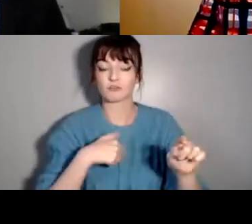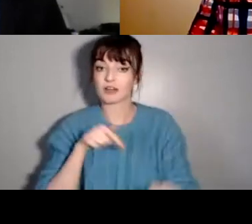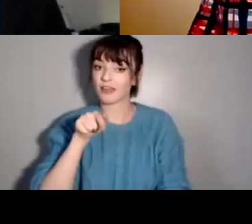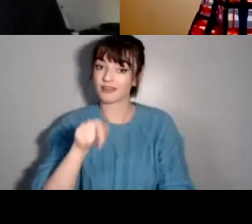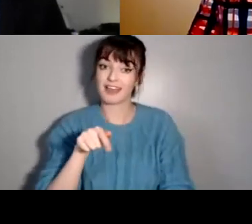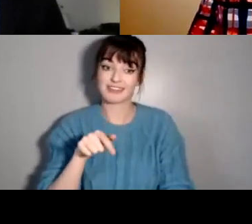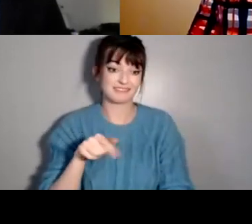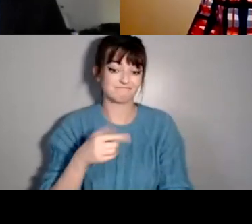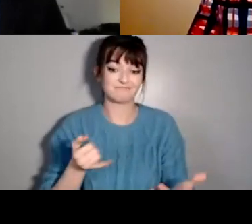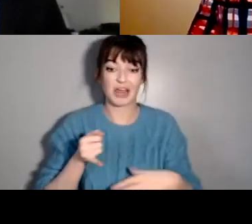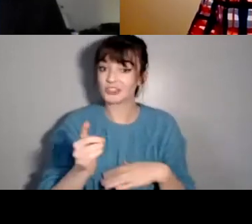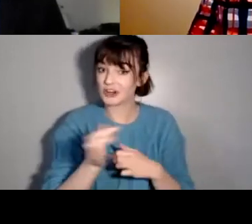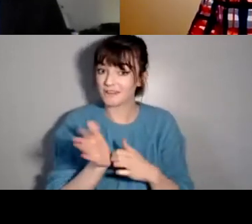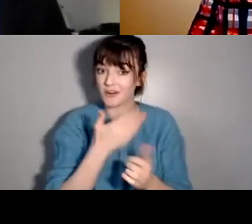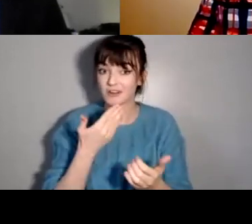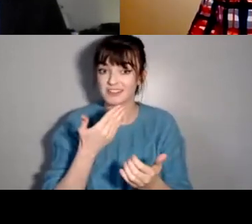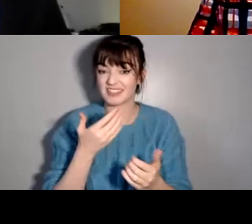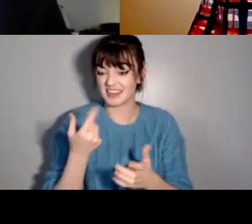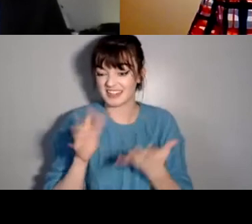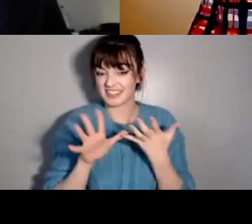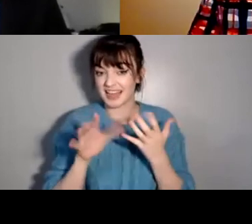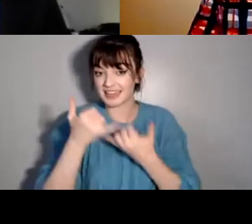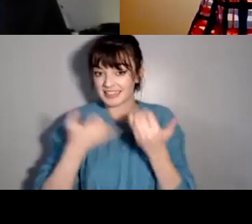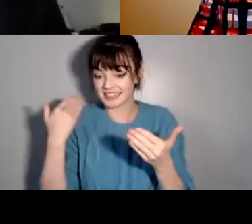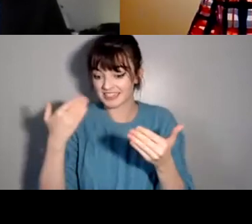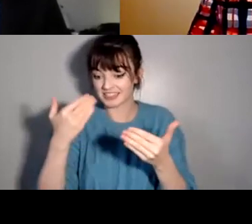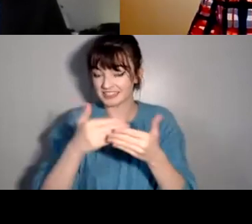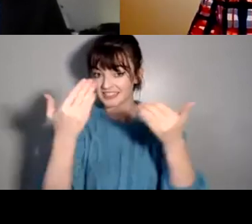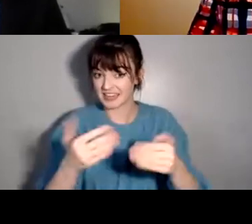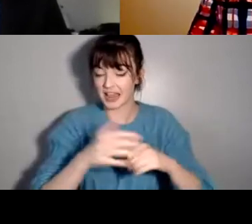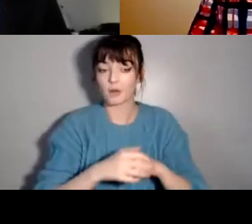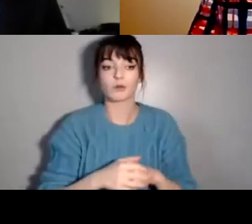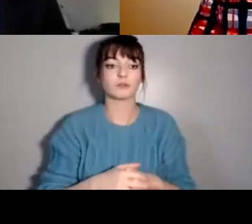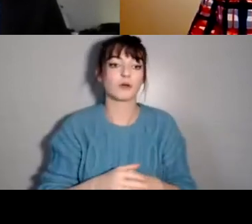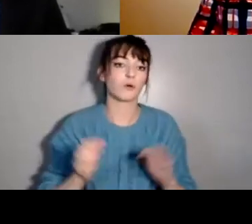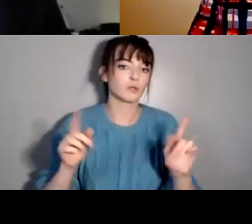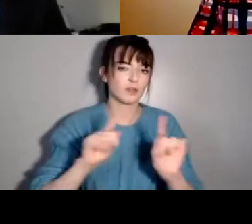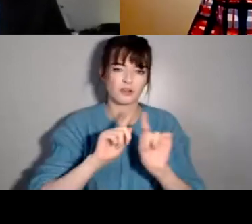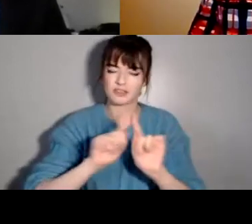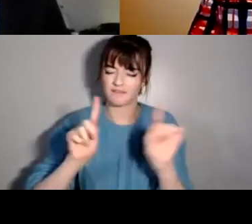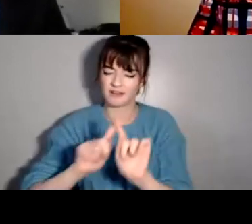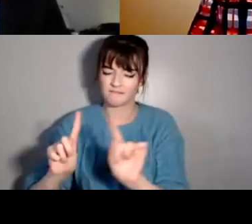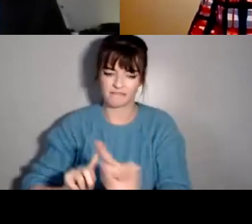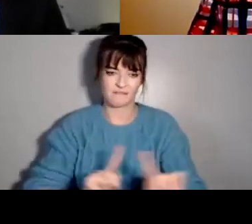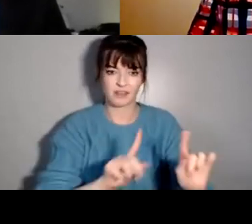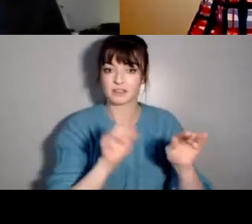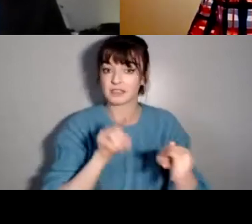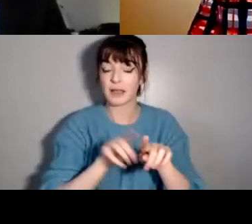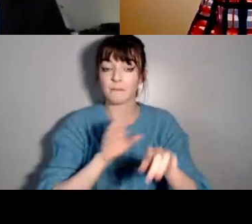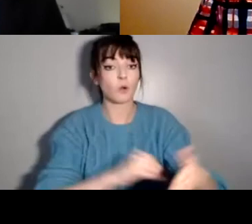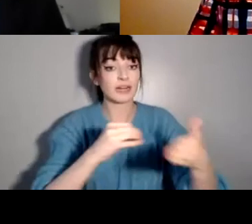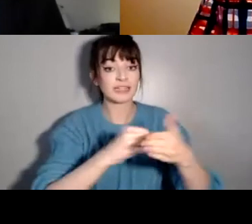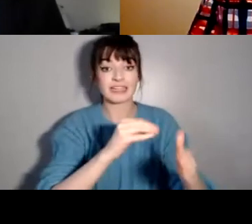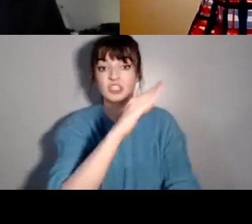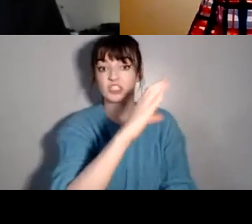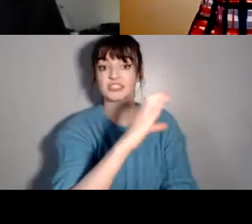This has been a journey that at this point has nearly taken 10 years. And services are at all different stages. And that goes right through an organization from the CEO down to the